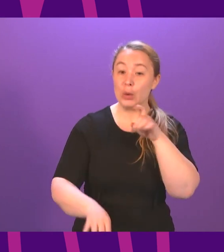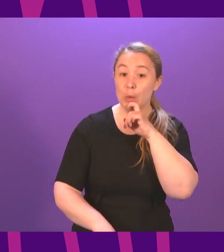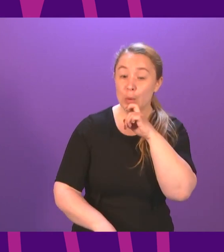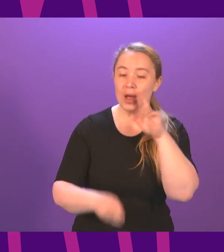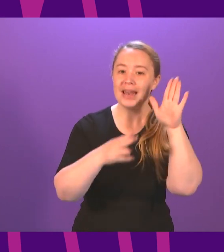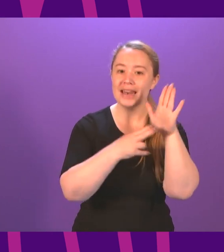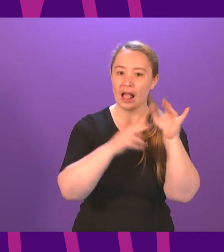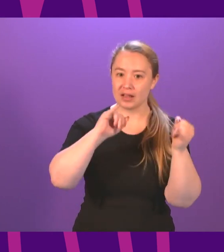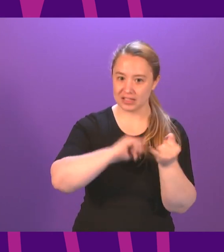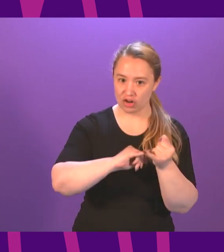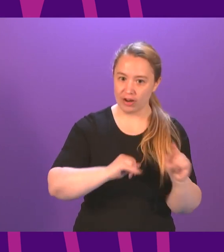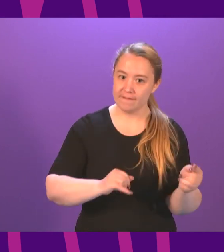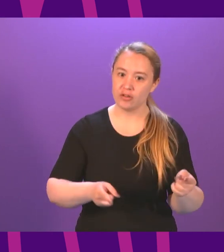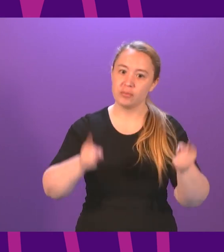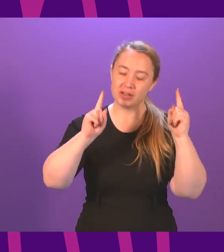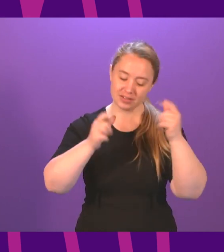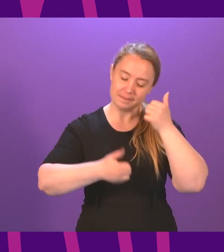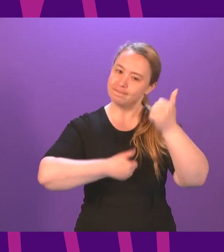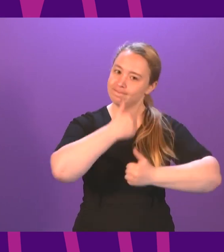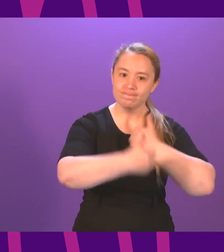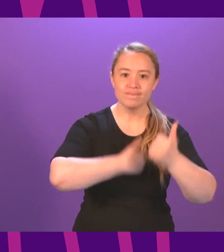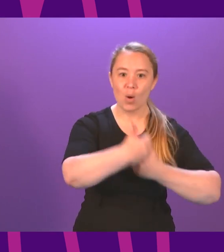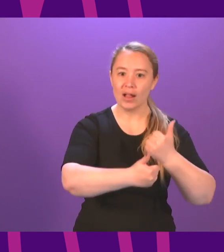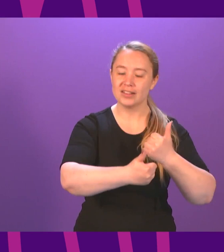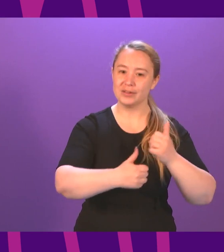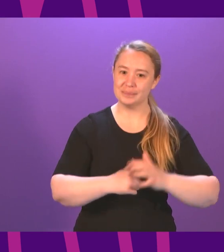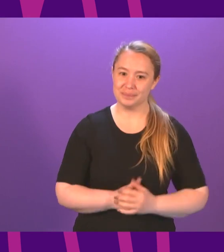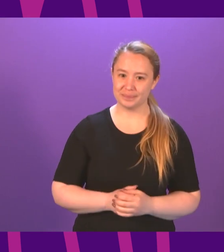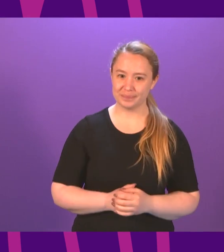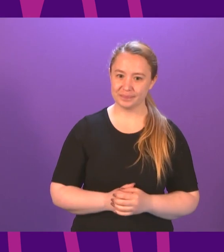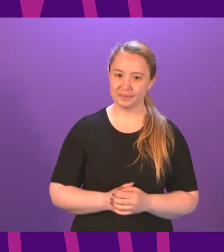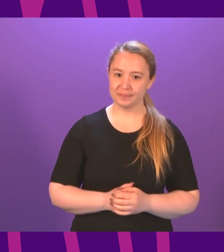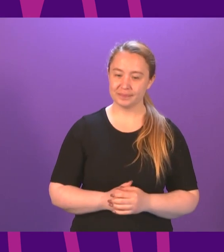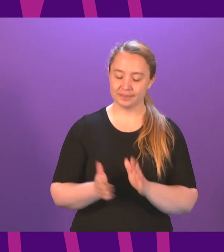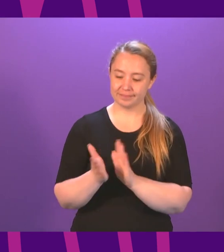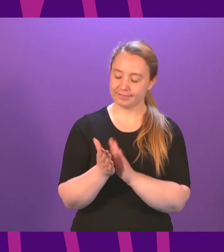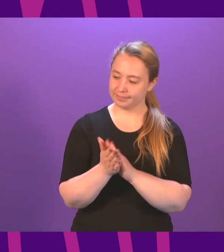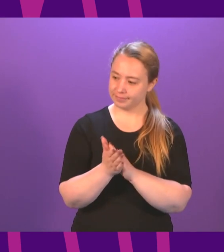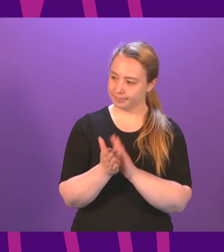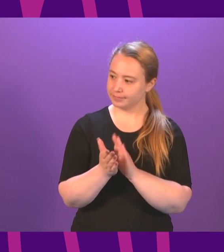Nicola Sturgeon, and I would like to congratulate the First Minister on her selection.